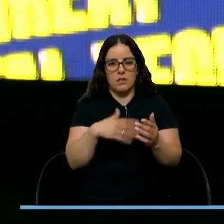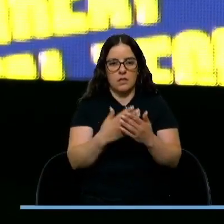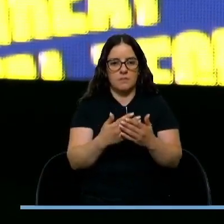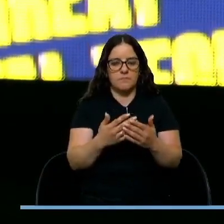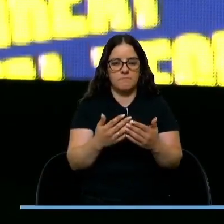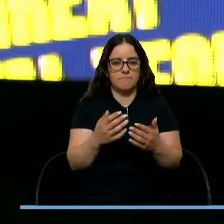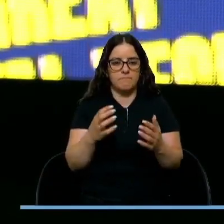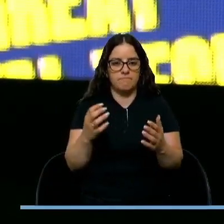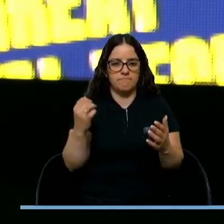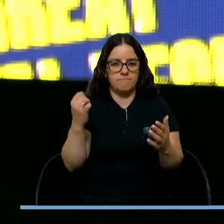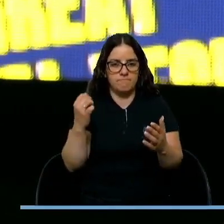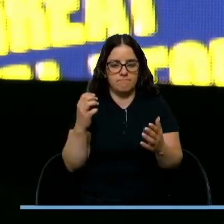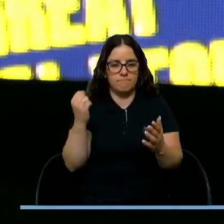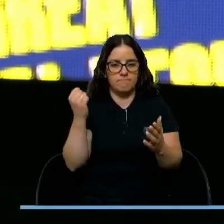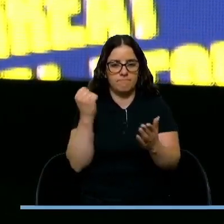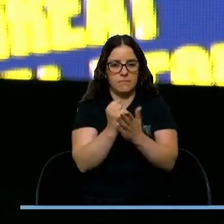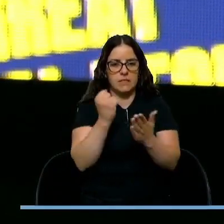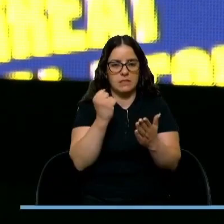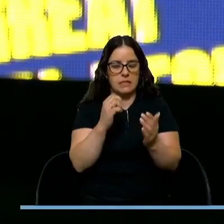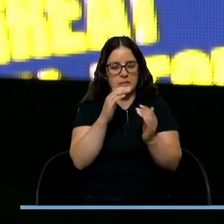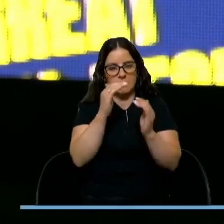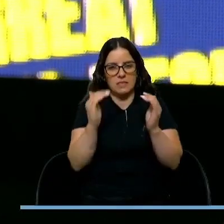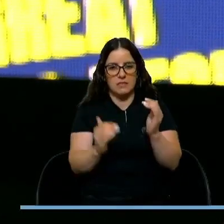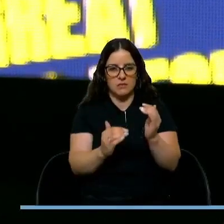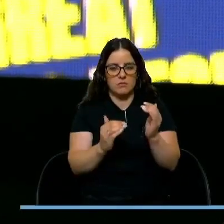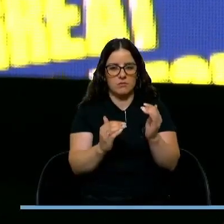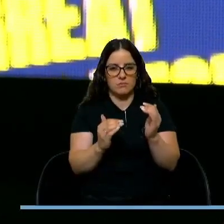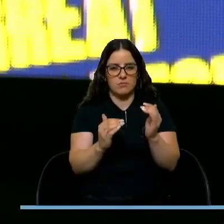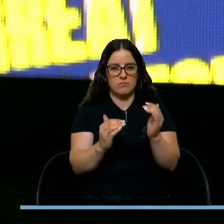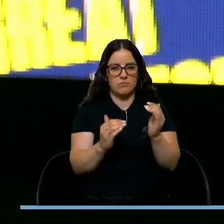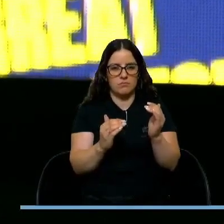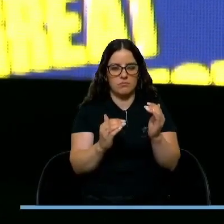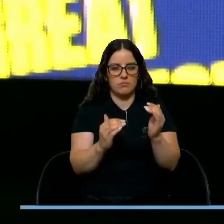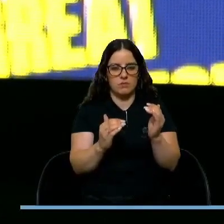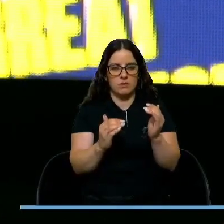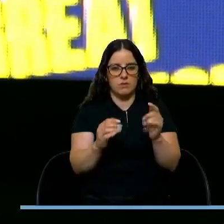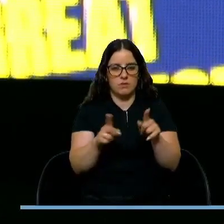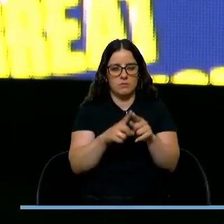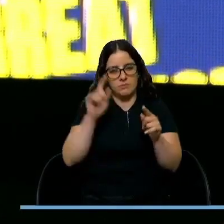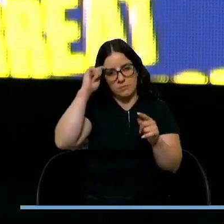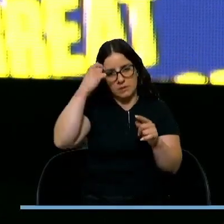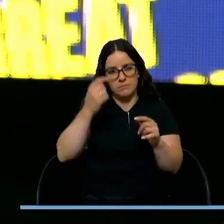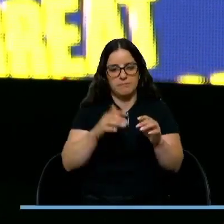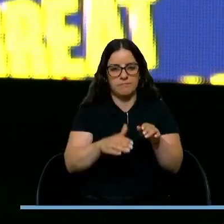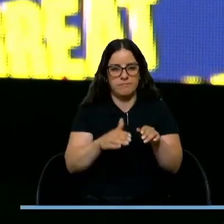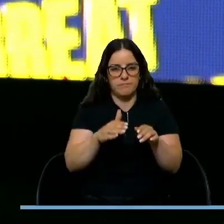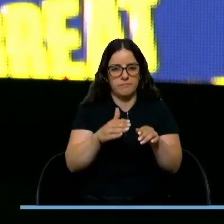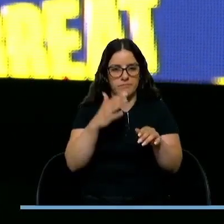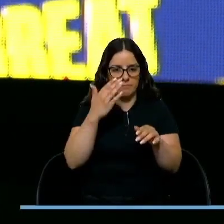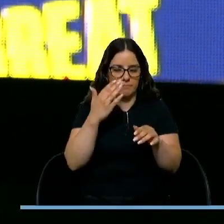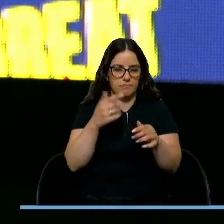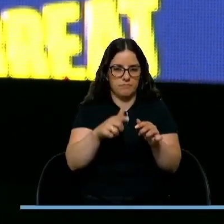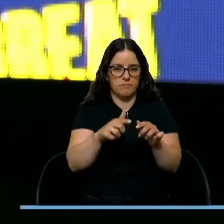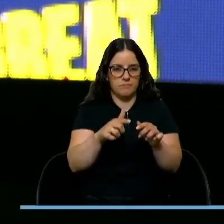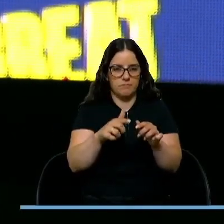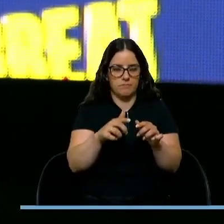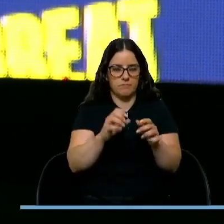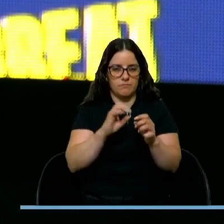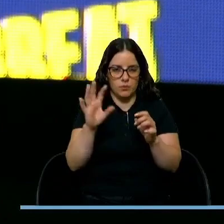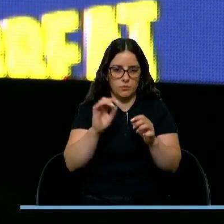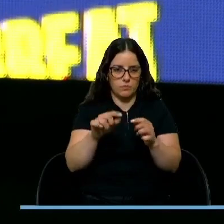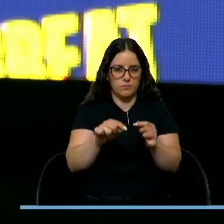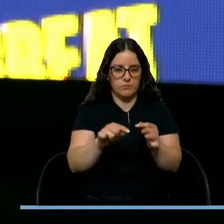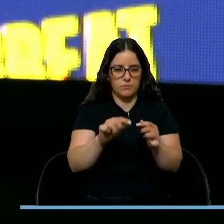try to minimize our footprint via the energy efficiency of our products,